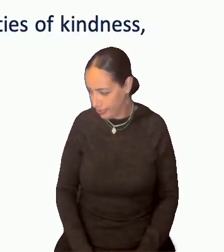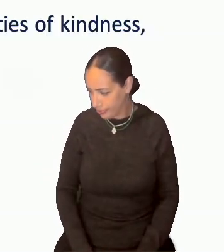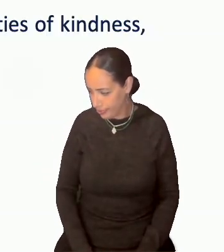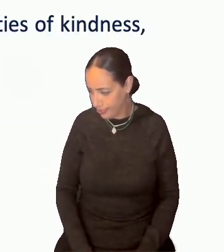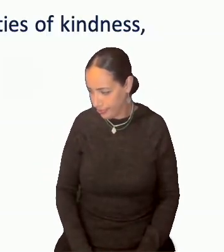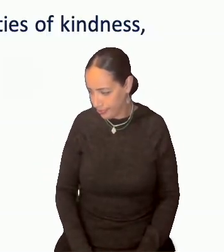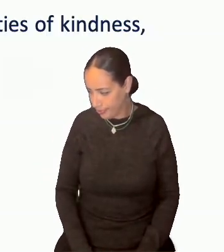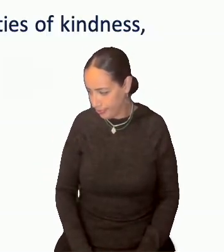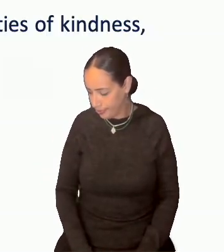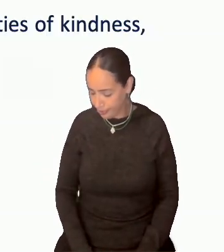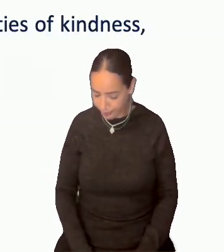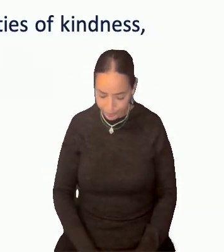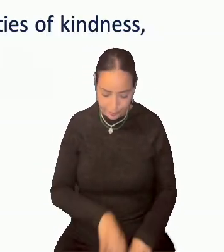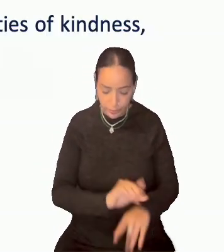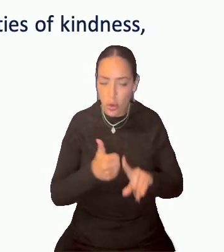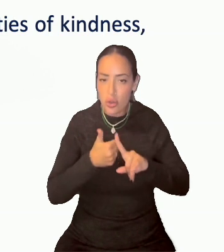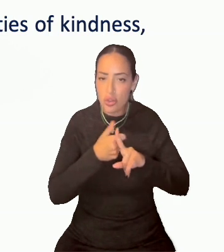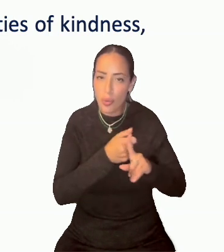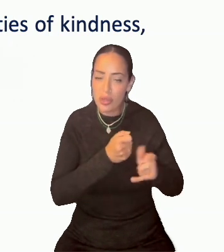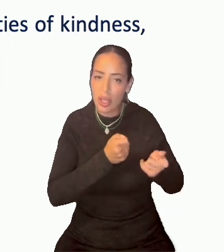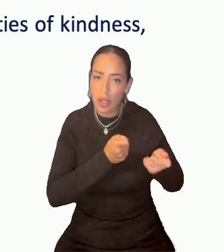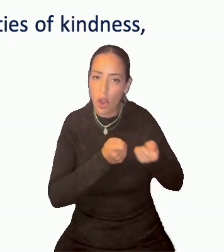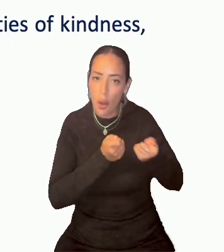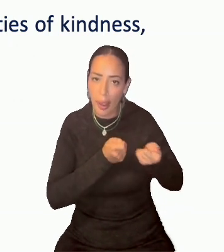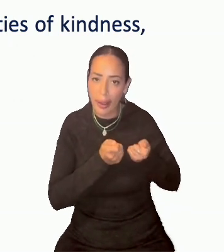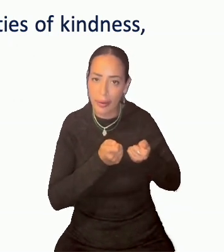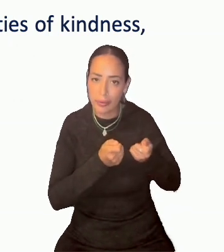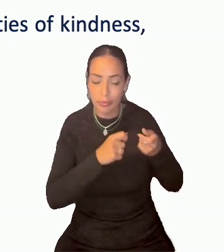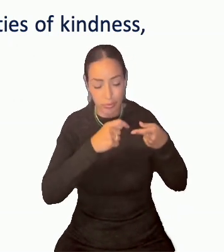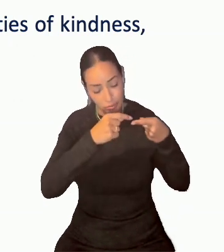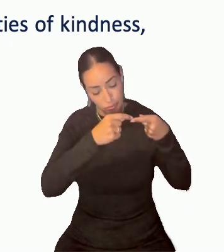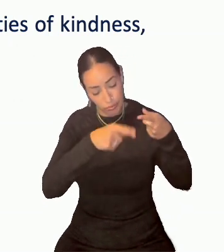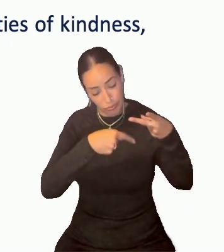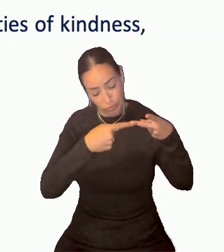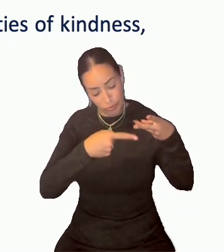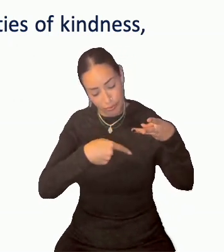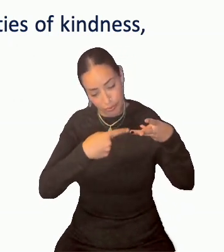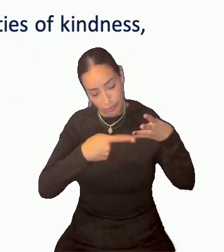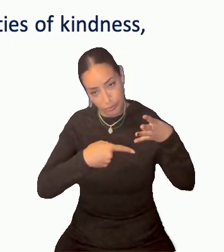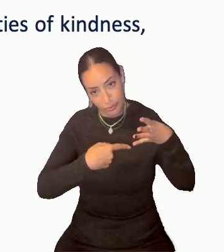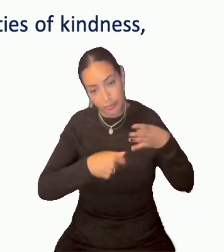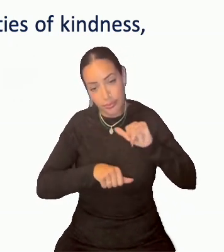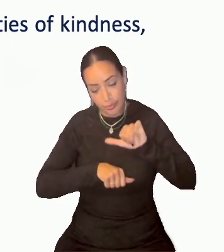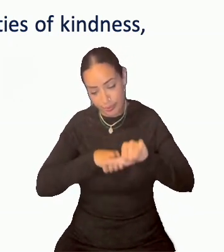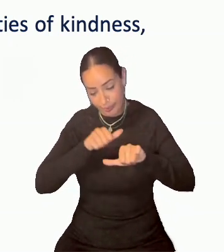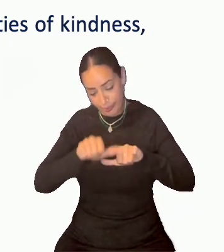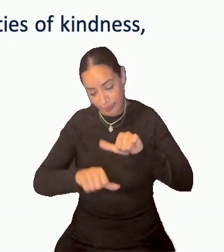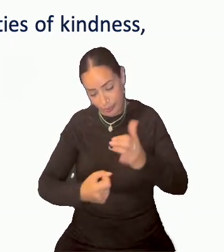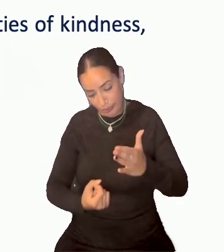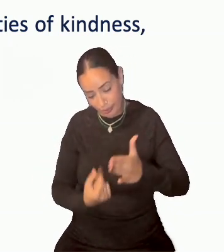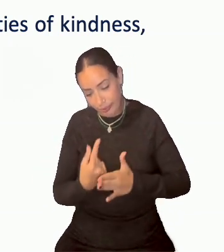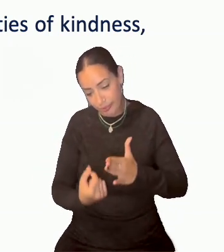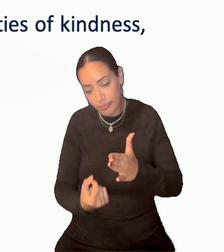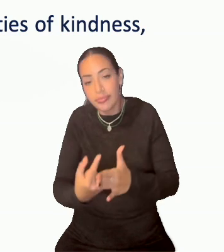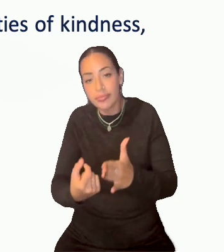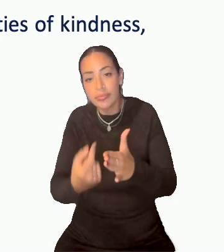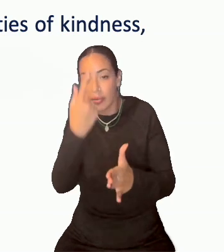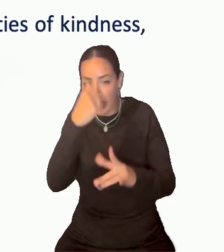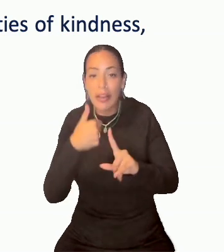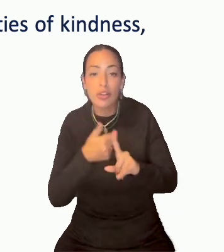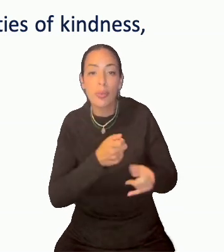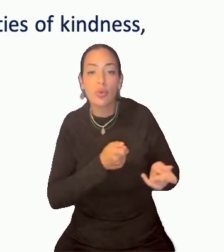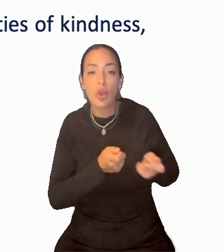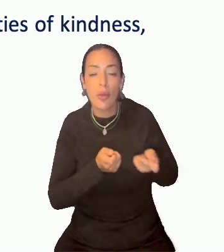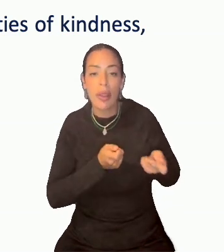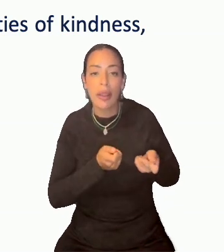Supporting coping in the family liaison role. There are several different points in the process which follows a death where there are opportunities to support